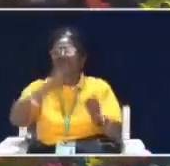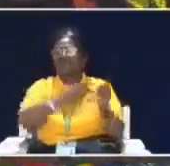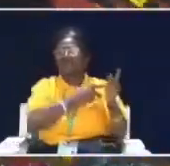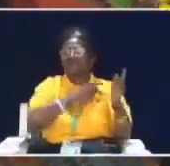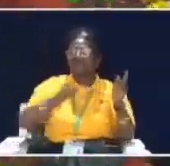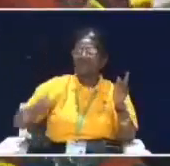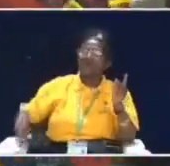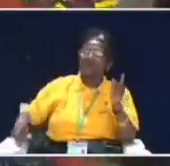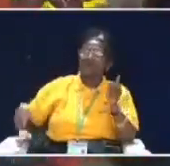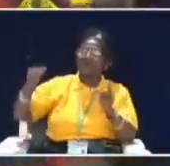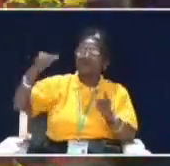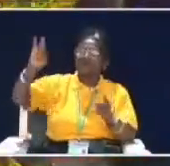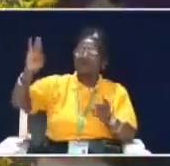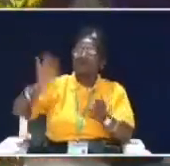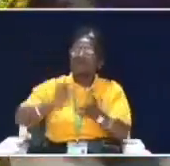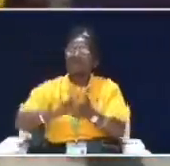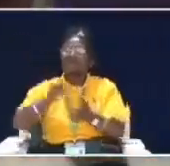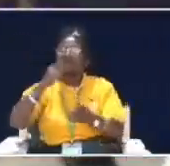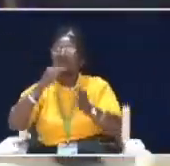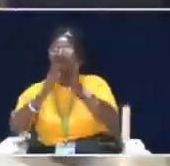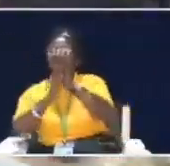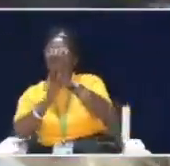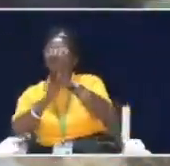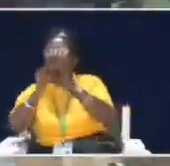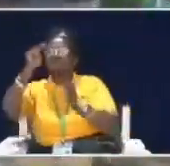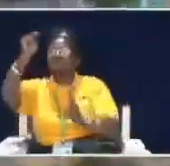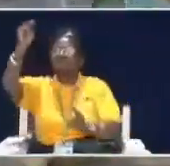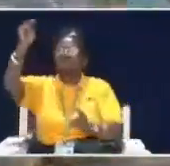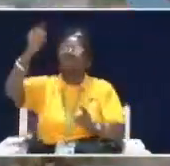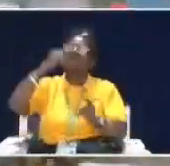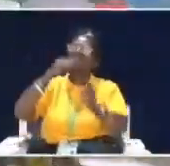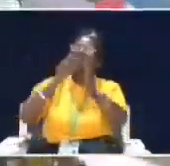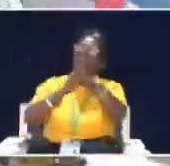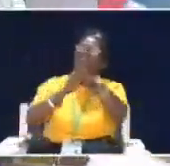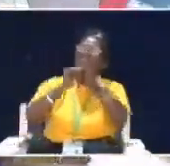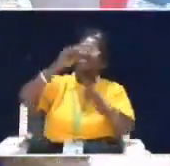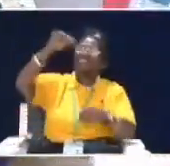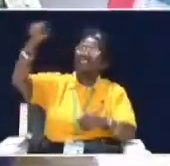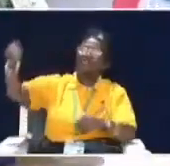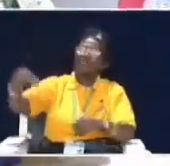amen. Praise him, praise him, the